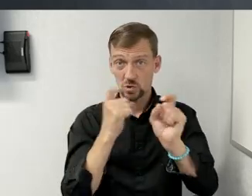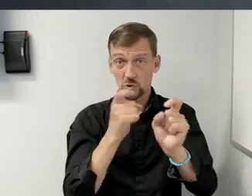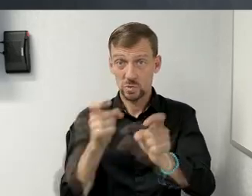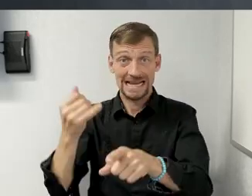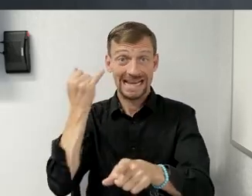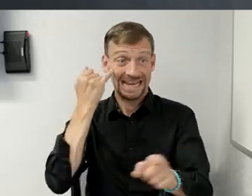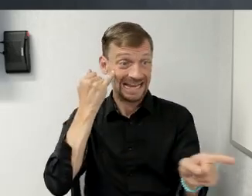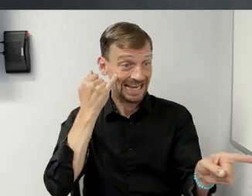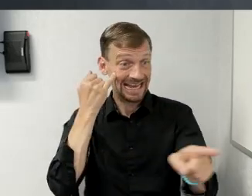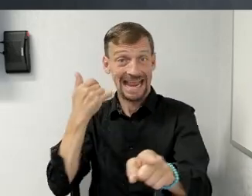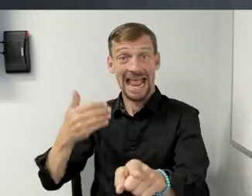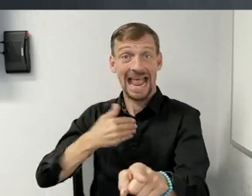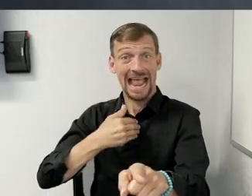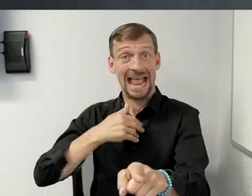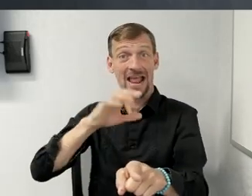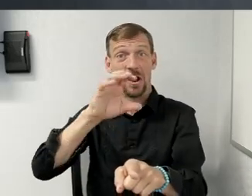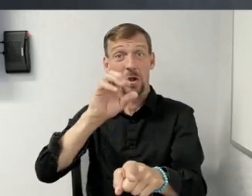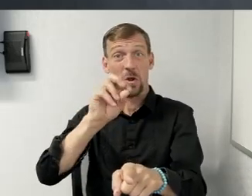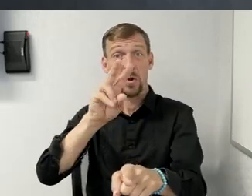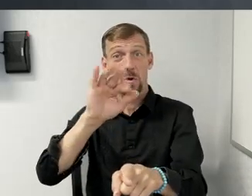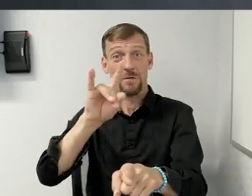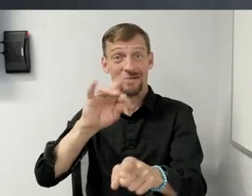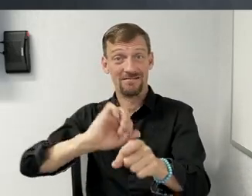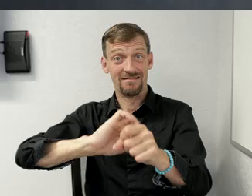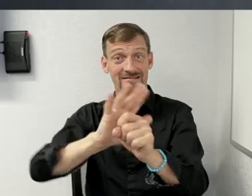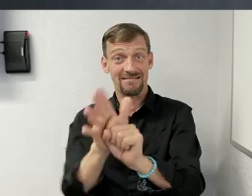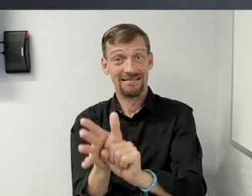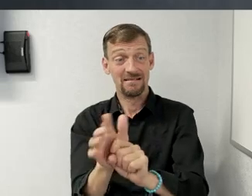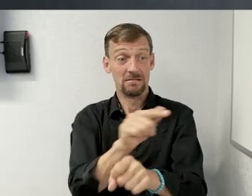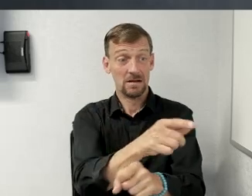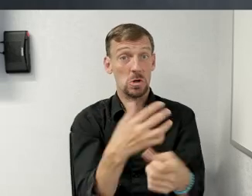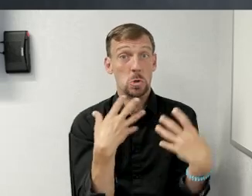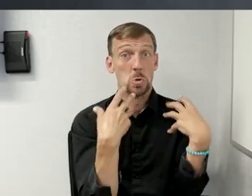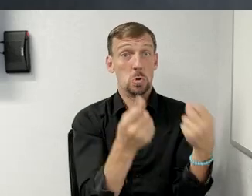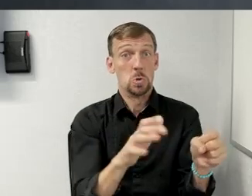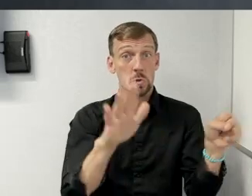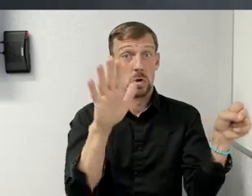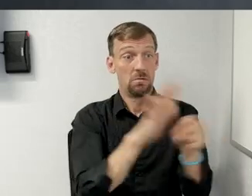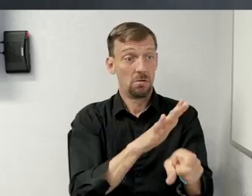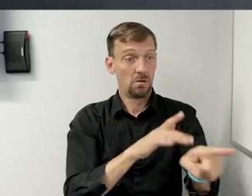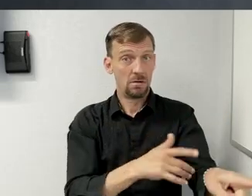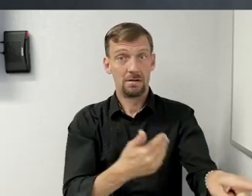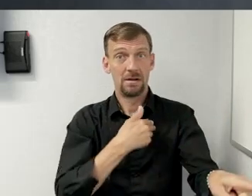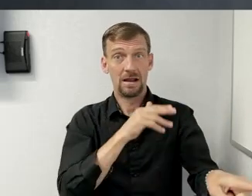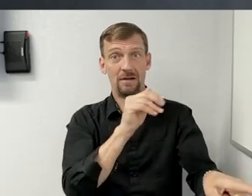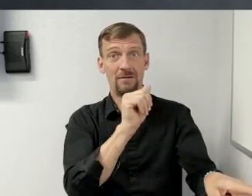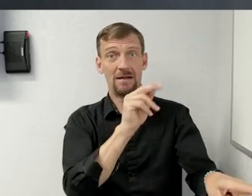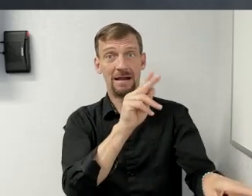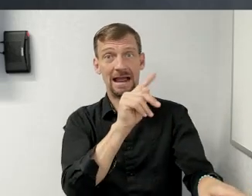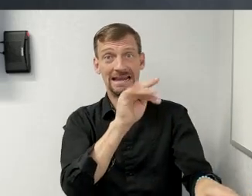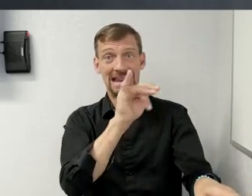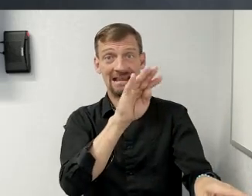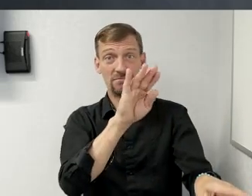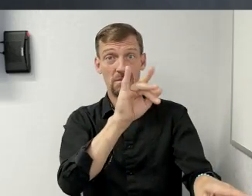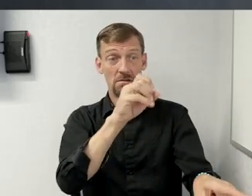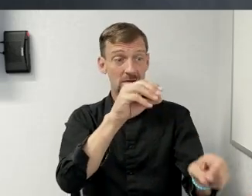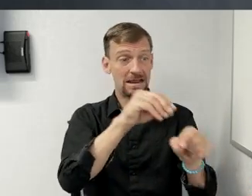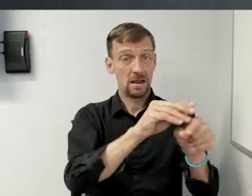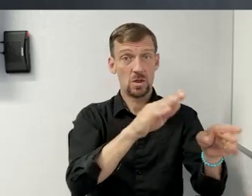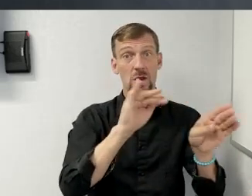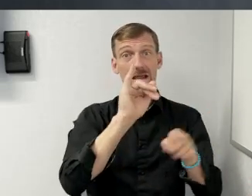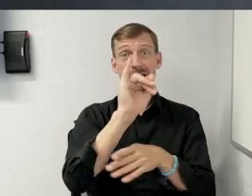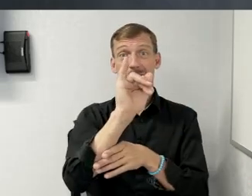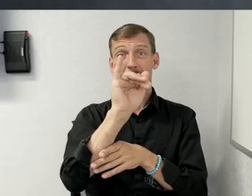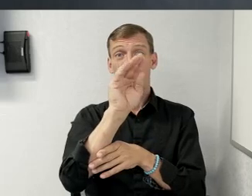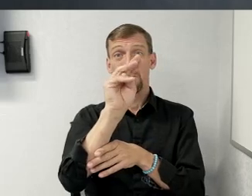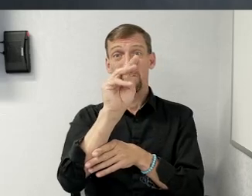had the COVID virus, fully recovered, now have the antibodies in their immune